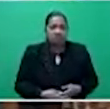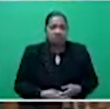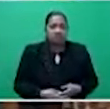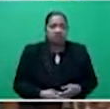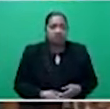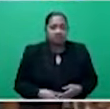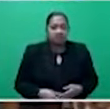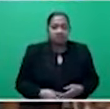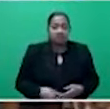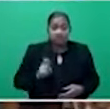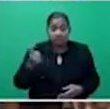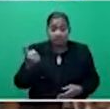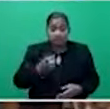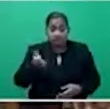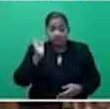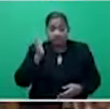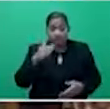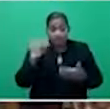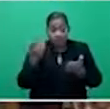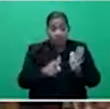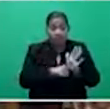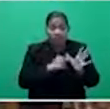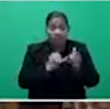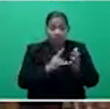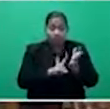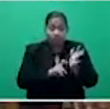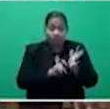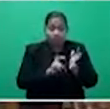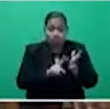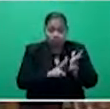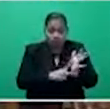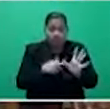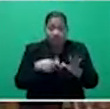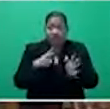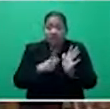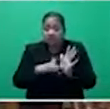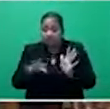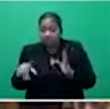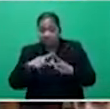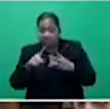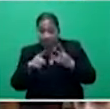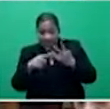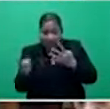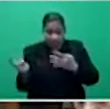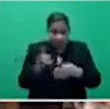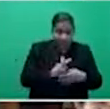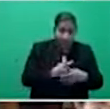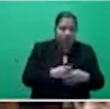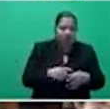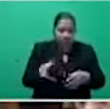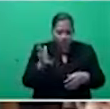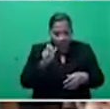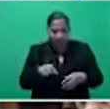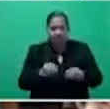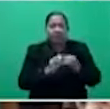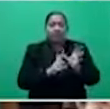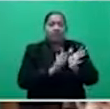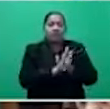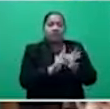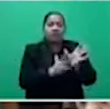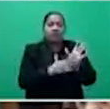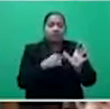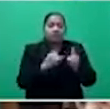came to the presentation which Honourable Rasova, Posanimbola and Lavere and Honourable Bulanahuda came to, Bahamas, their debt level